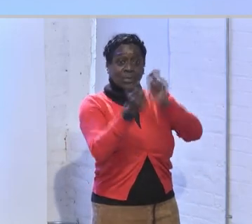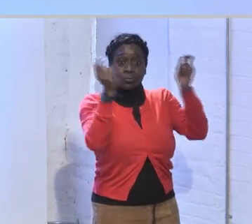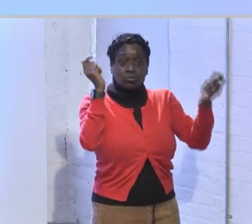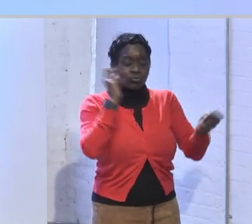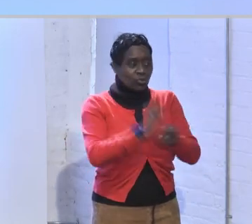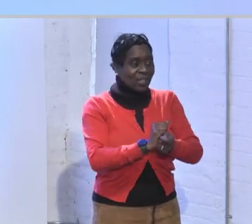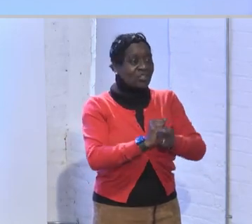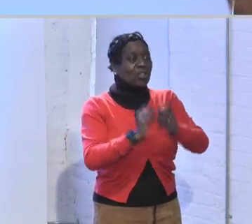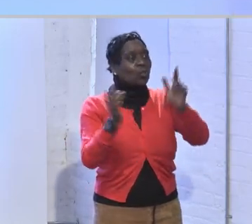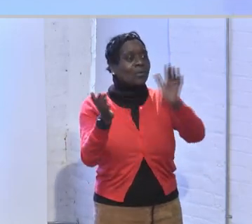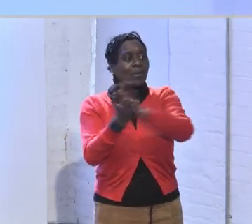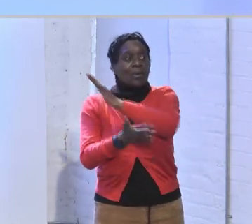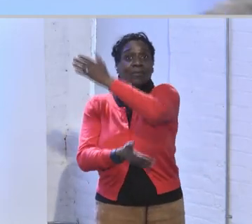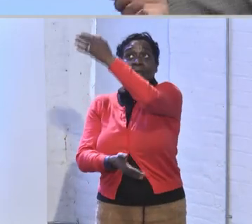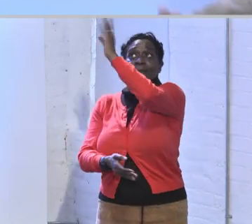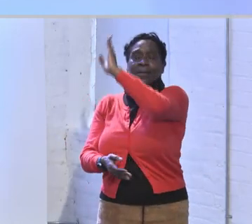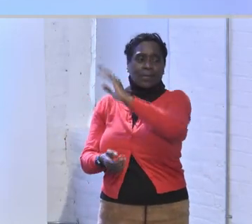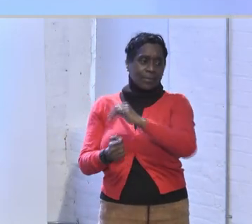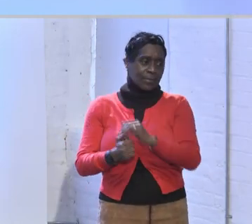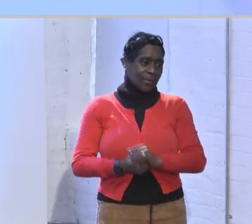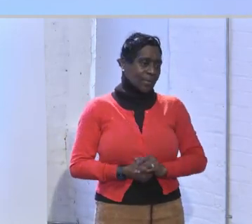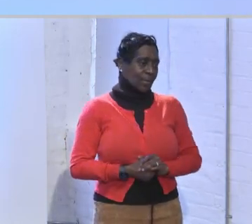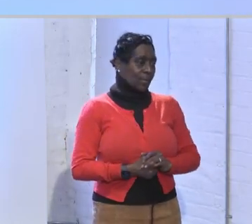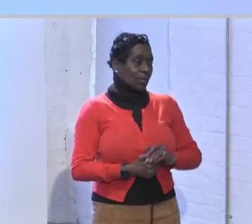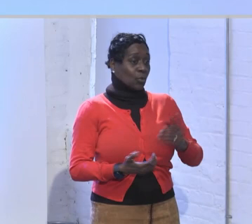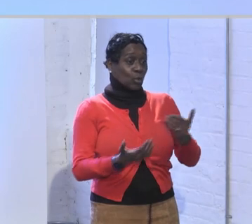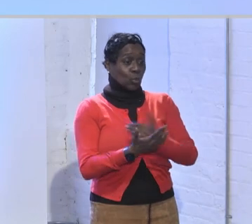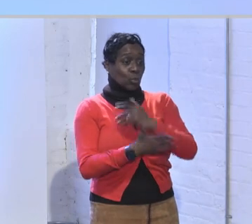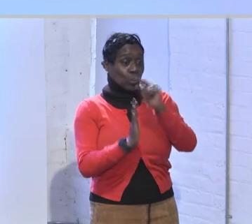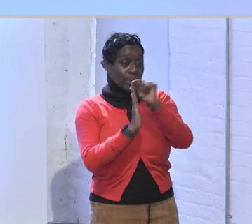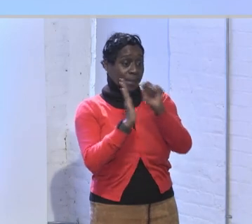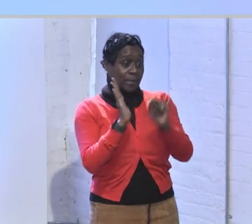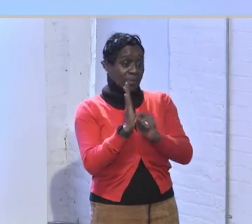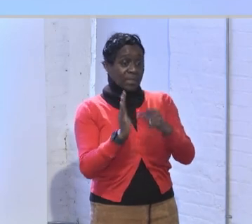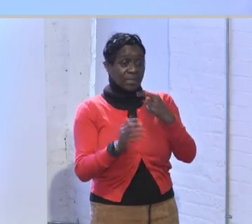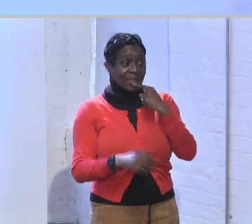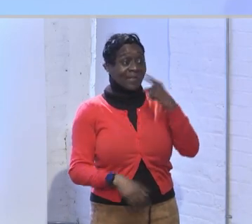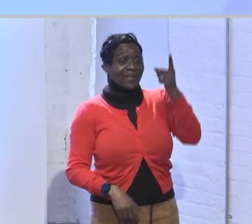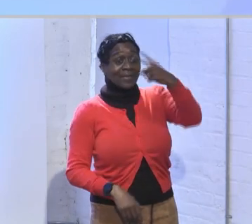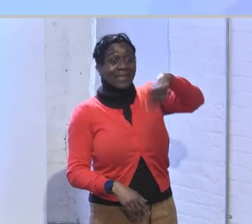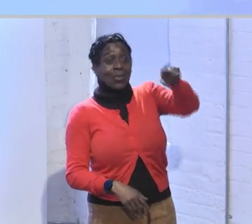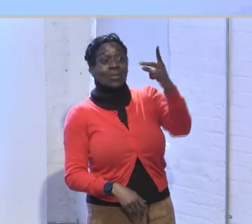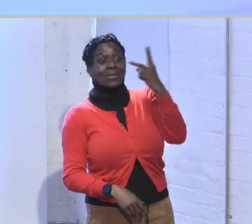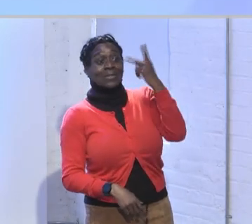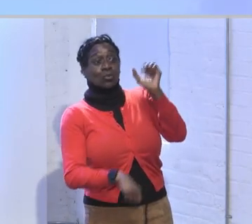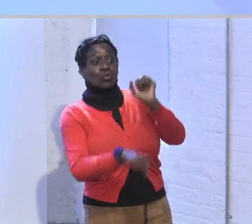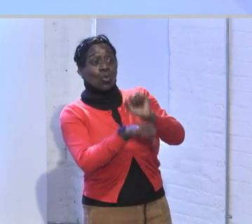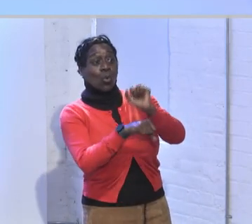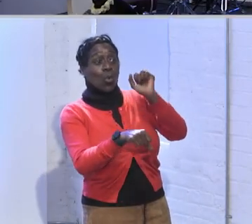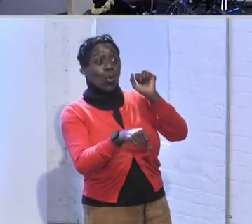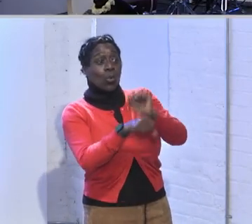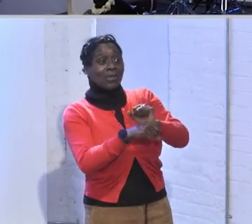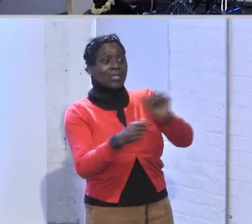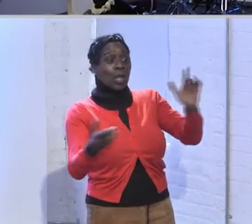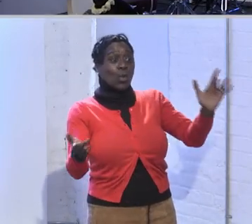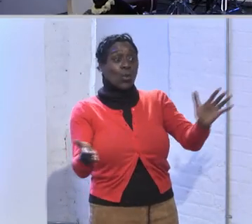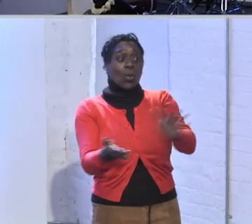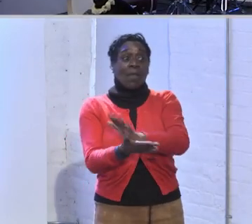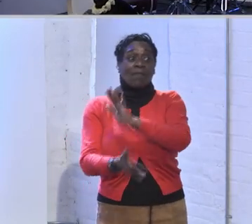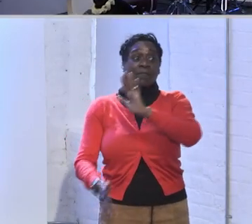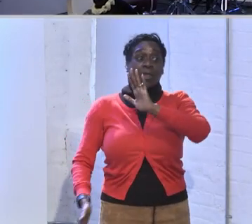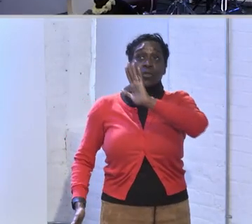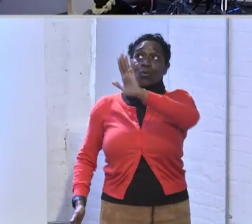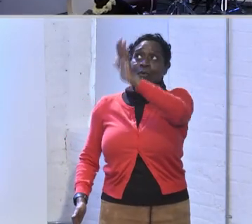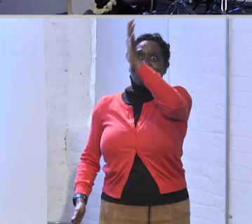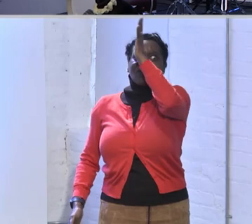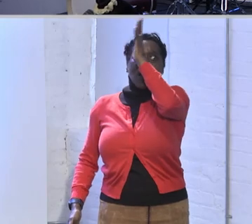will glorify God. And the New Testament says this, then shall they see your works and glorify your Father which is in heaven.